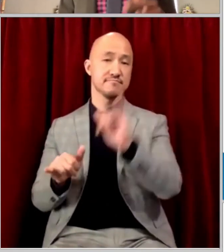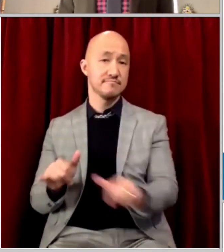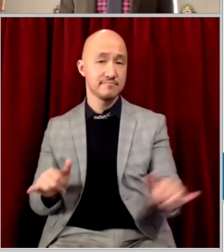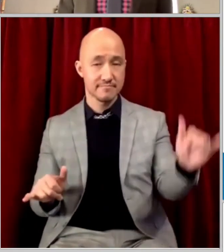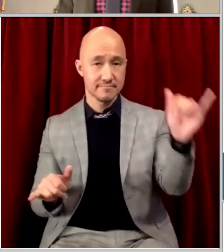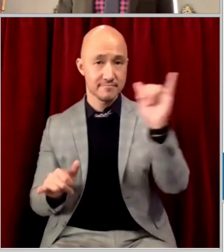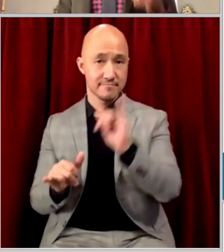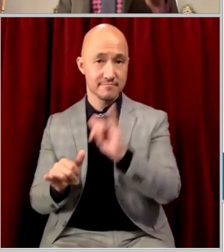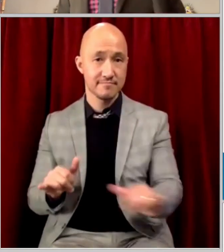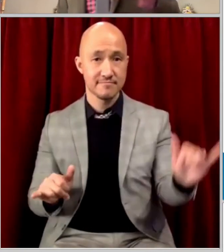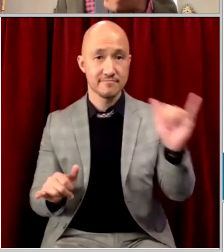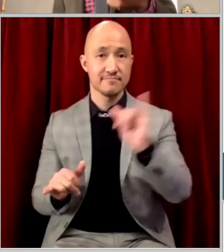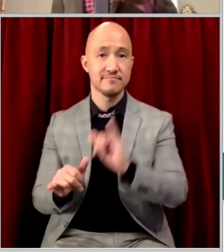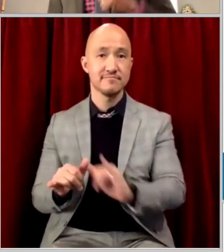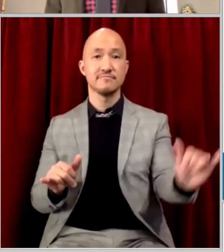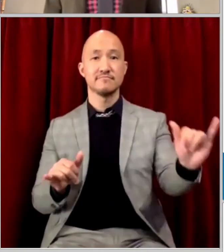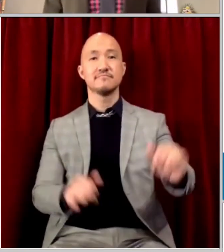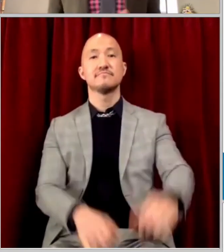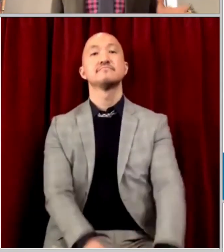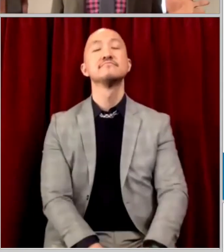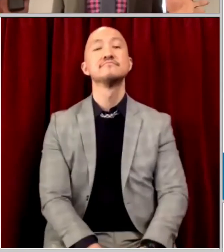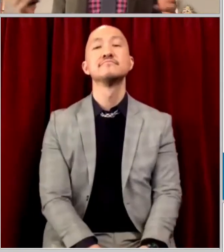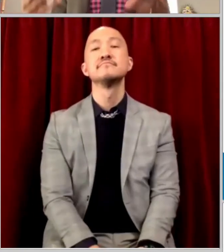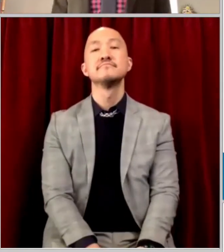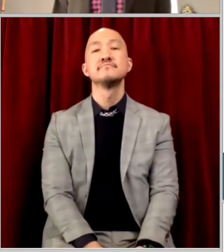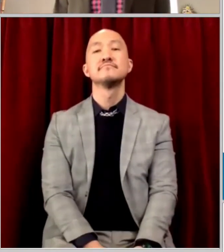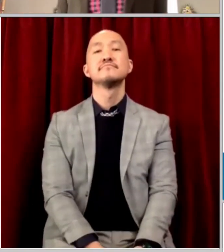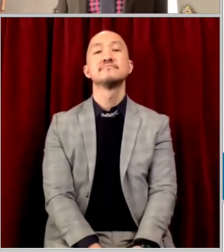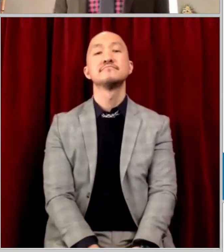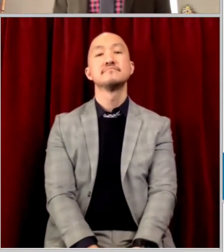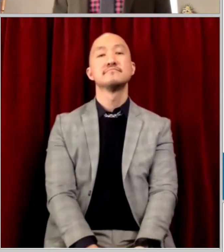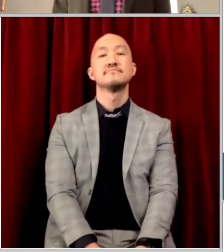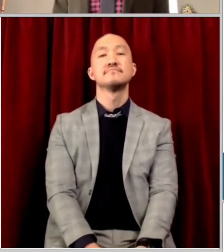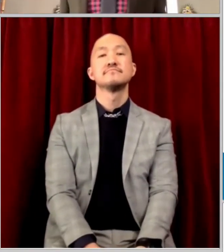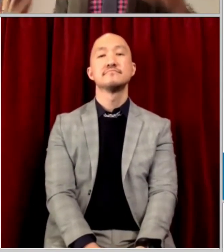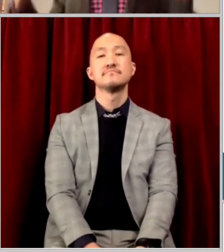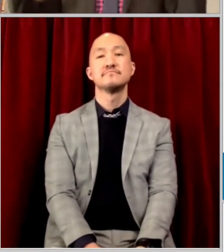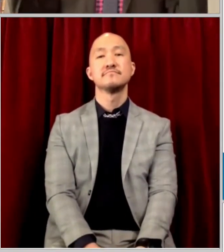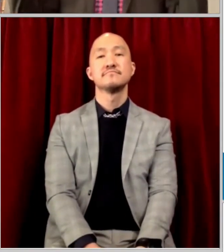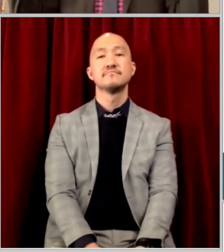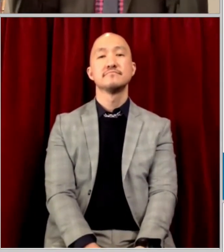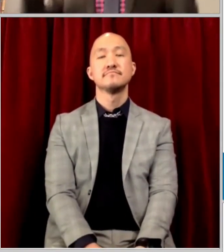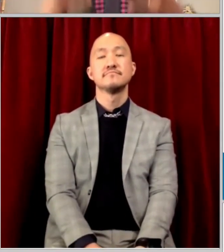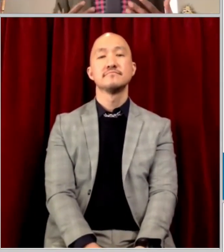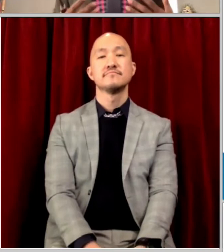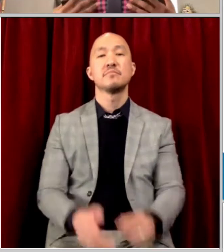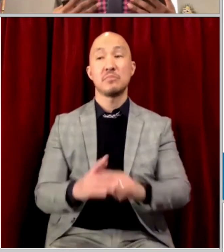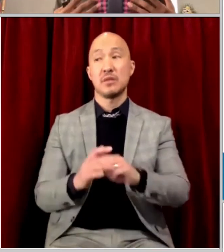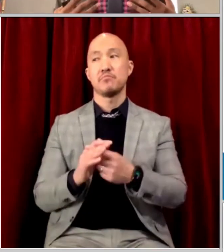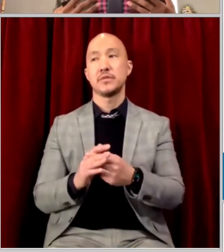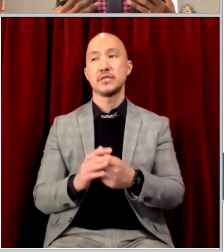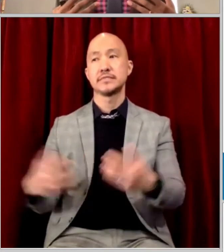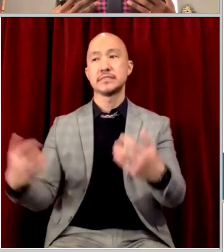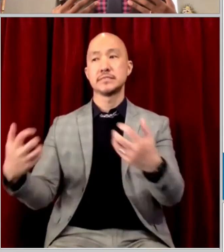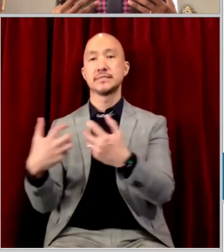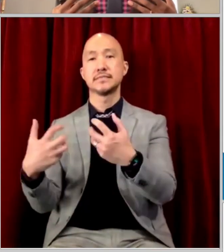How do we lose it? By becoming engaged with the world, by losing our spiritual